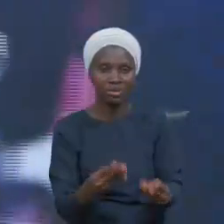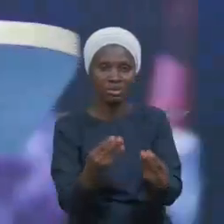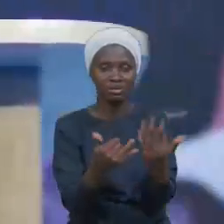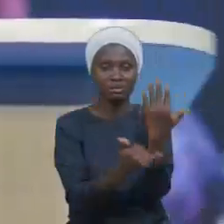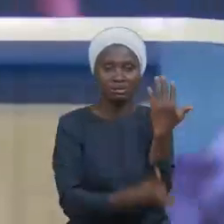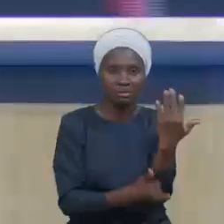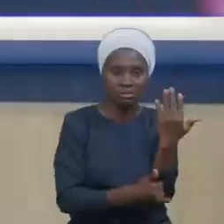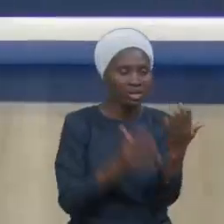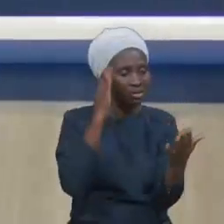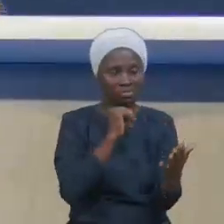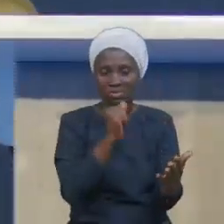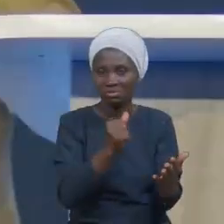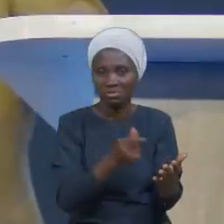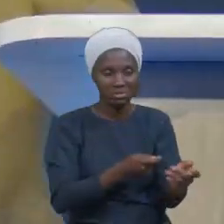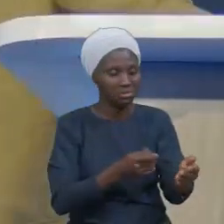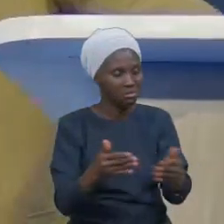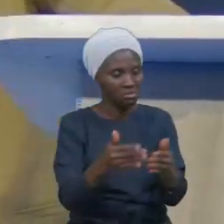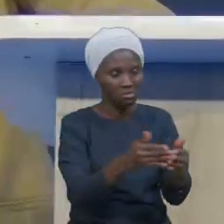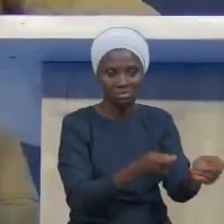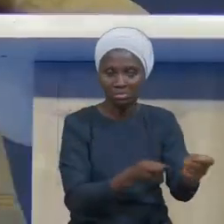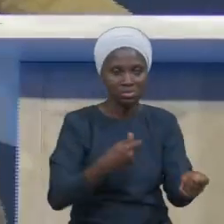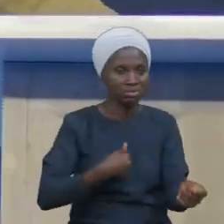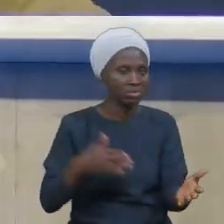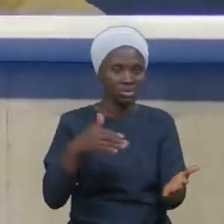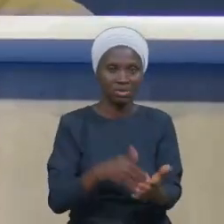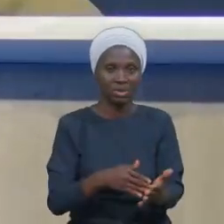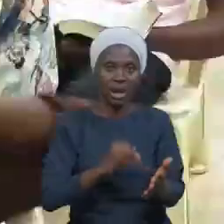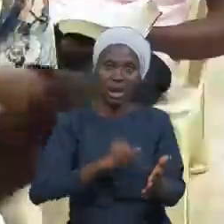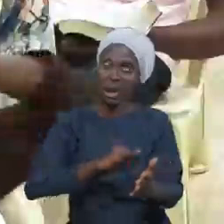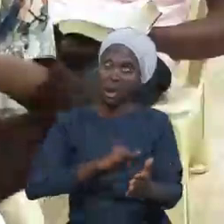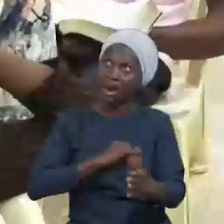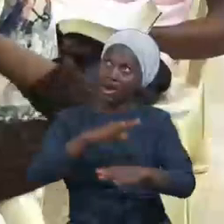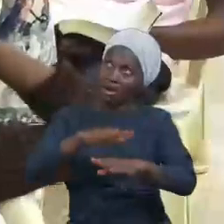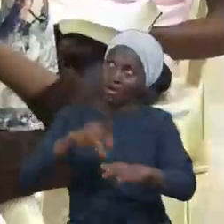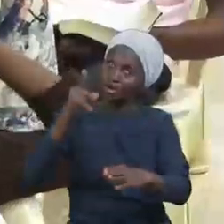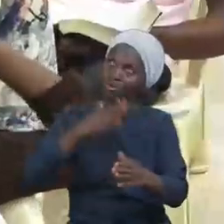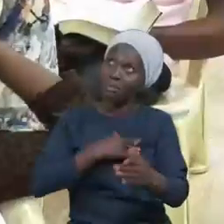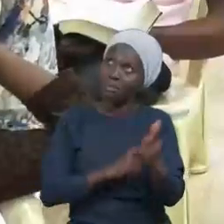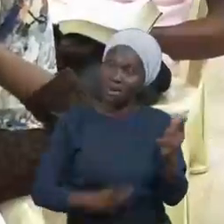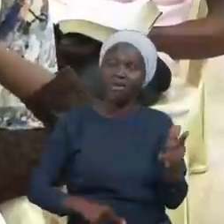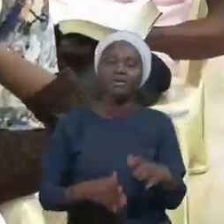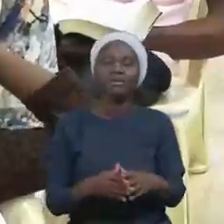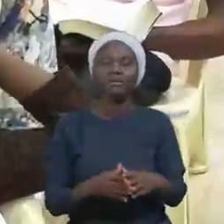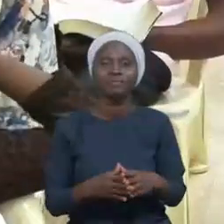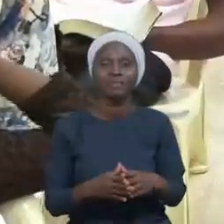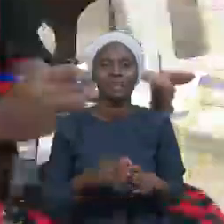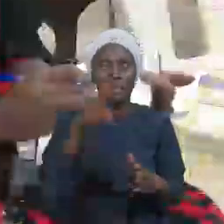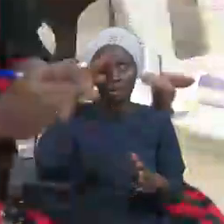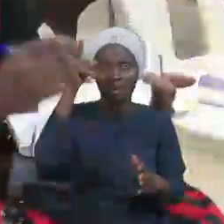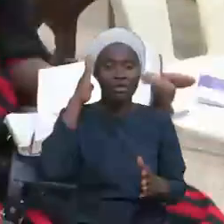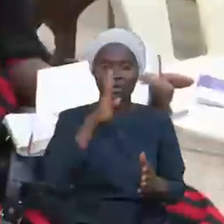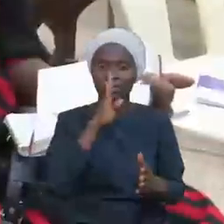anymore. I call you now my Lord. He'll be your Lord tonight, your director